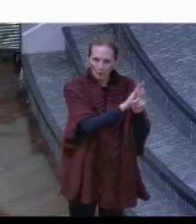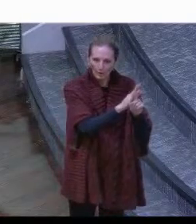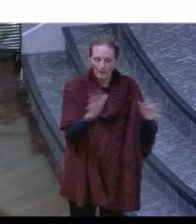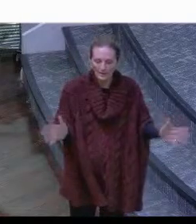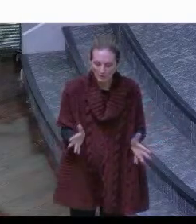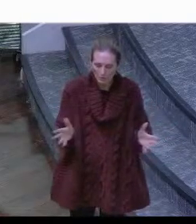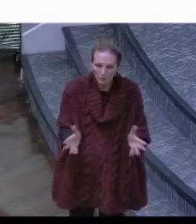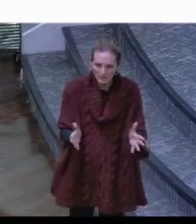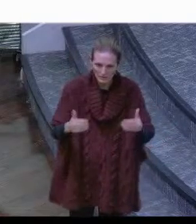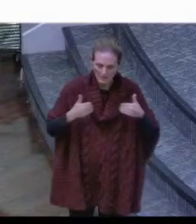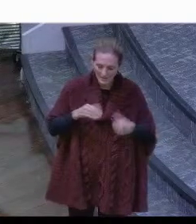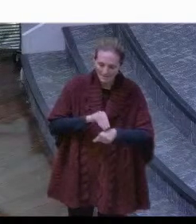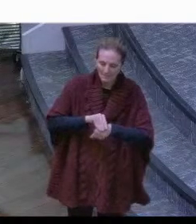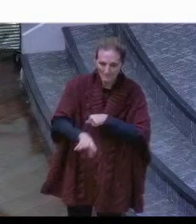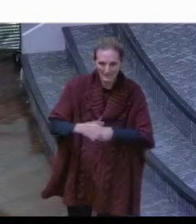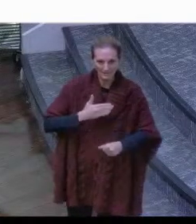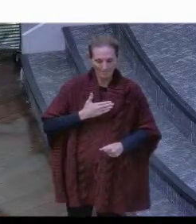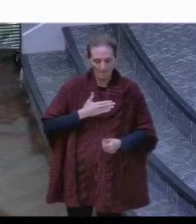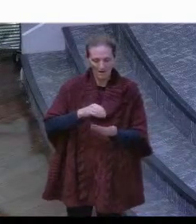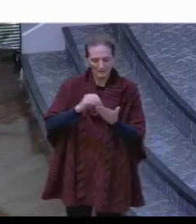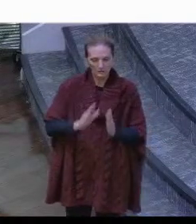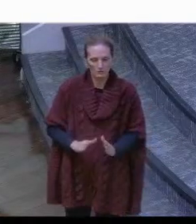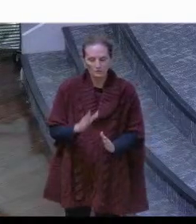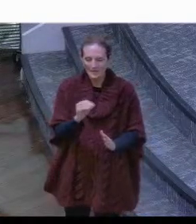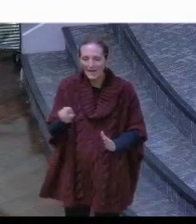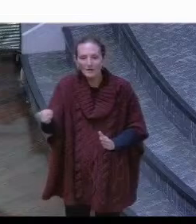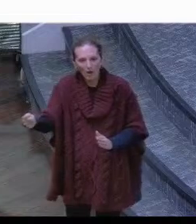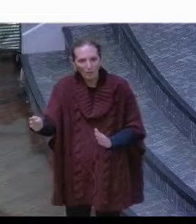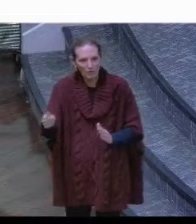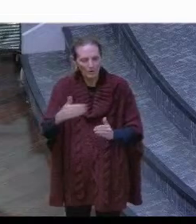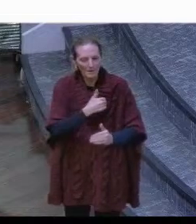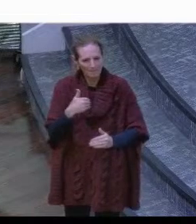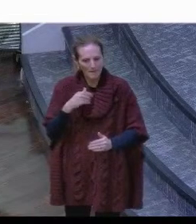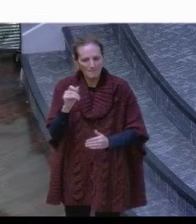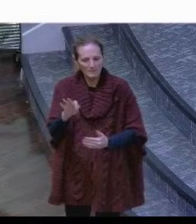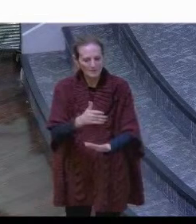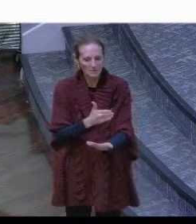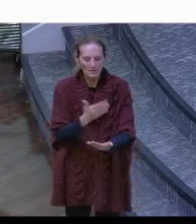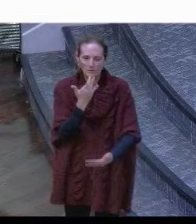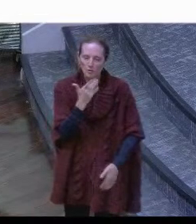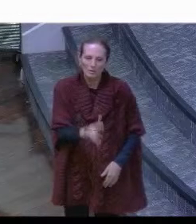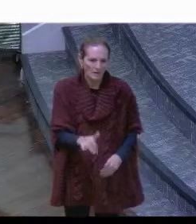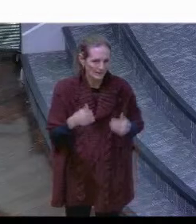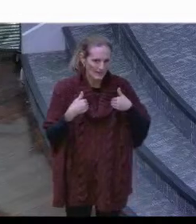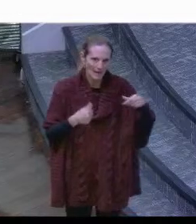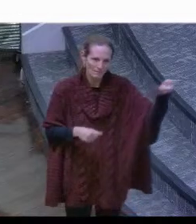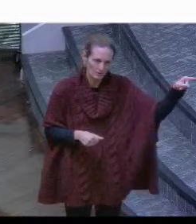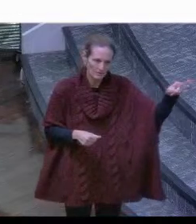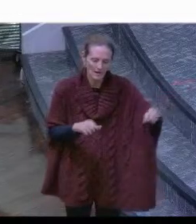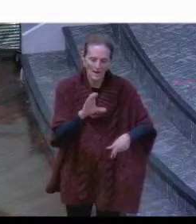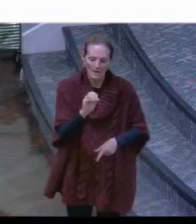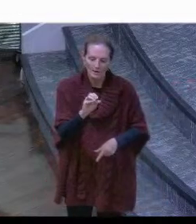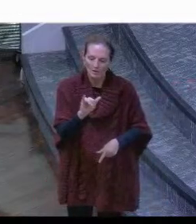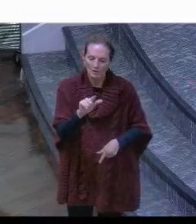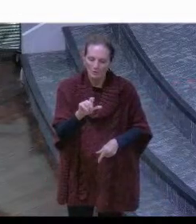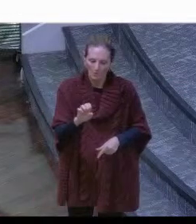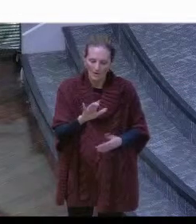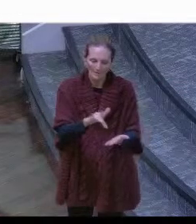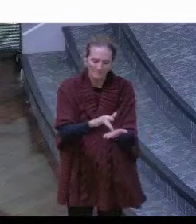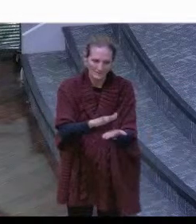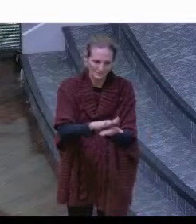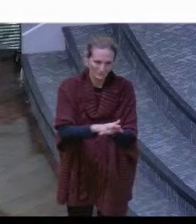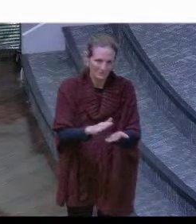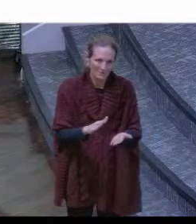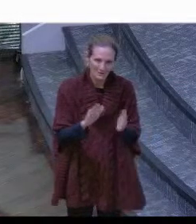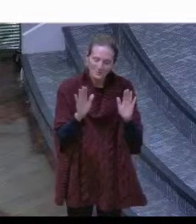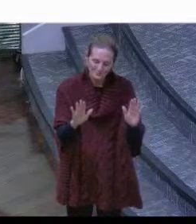has impacted my students and others in the band. We are lucky to have her at Coyle Middle School. Those are great